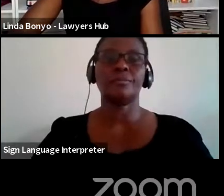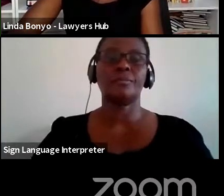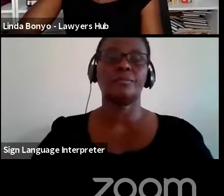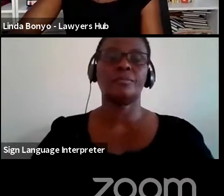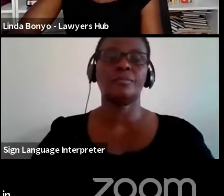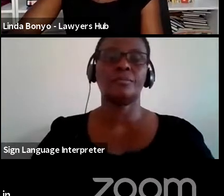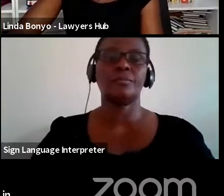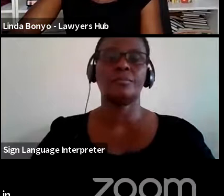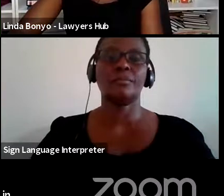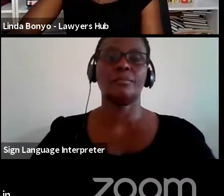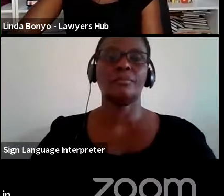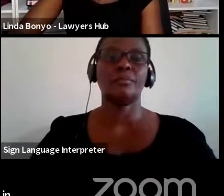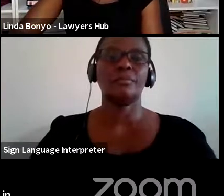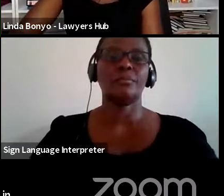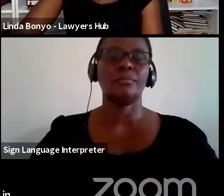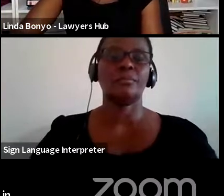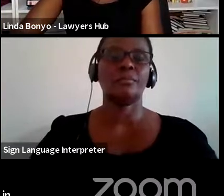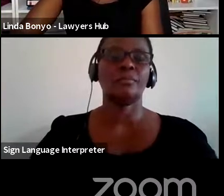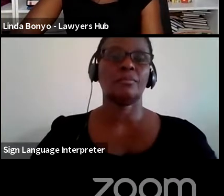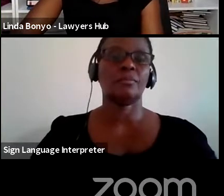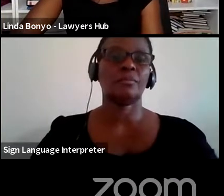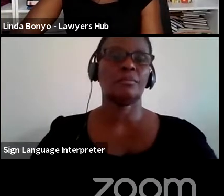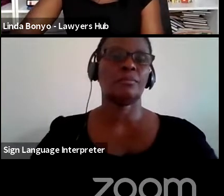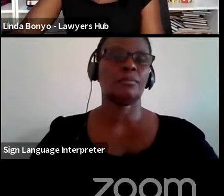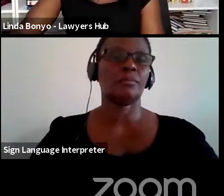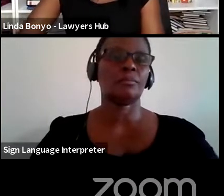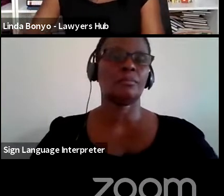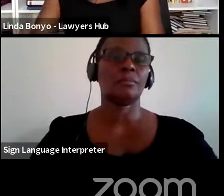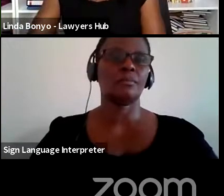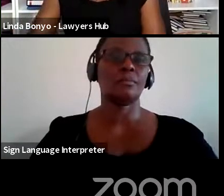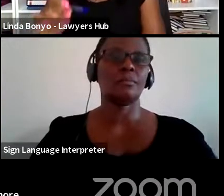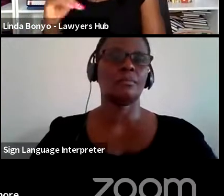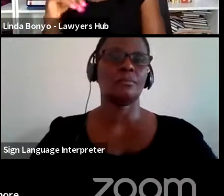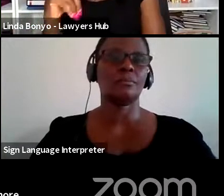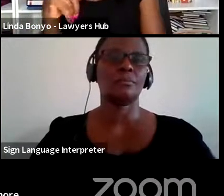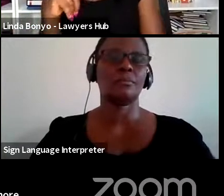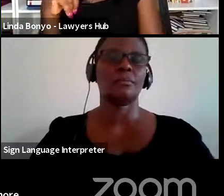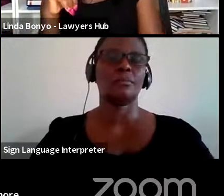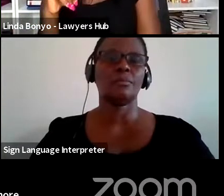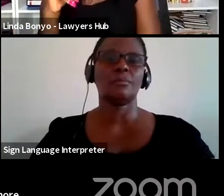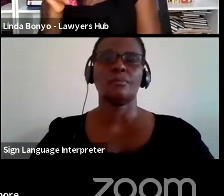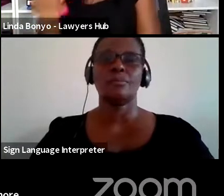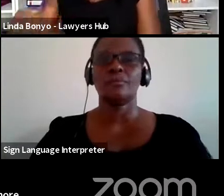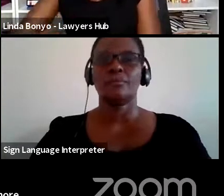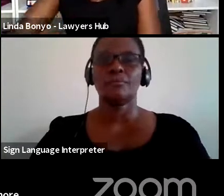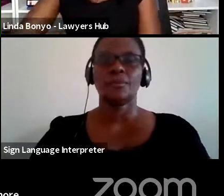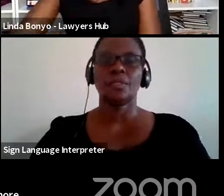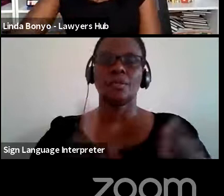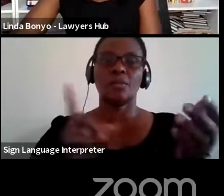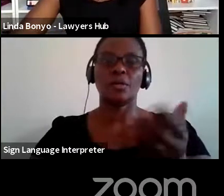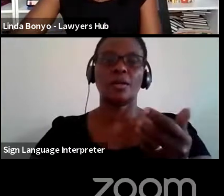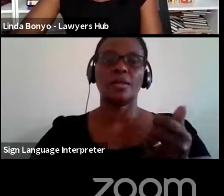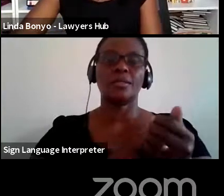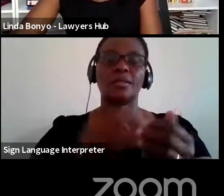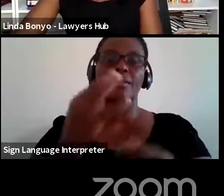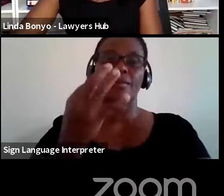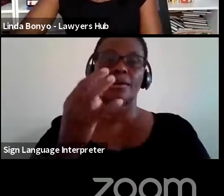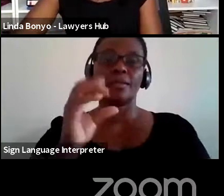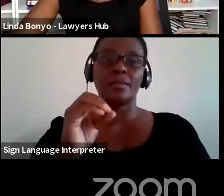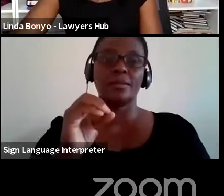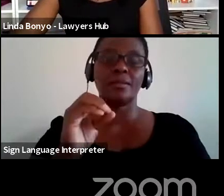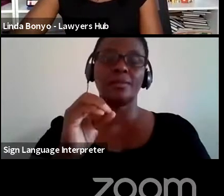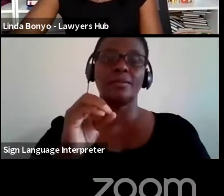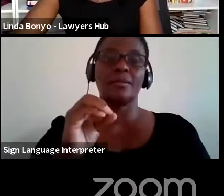representation as well. So we did receive more than 30 in-depth individual submissions